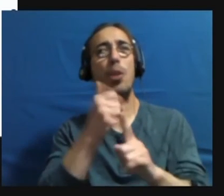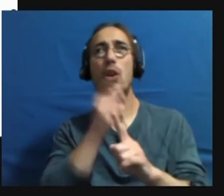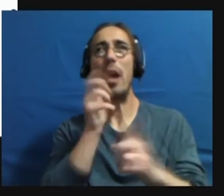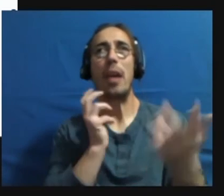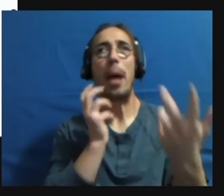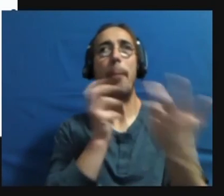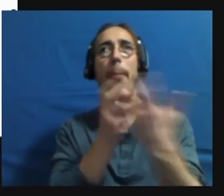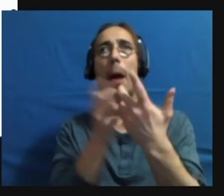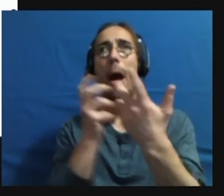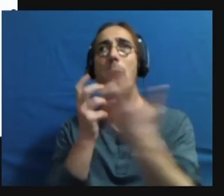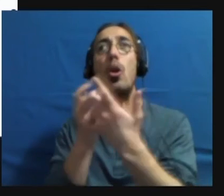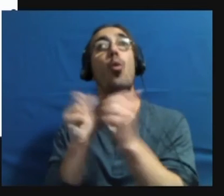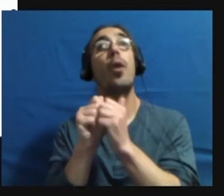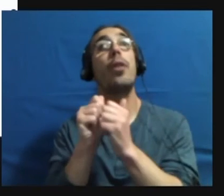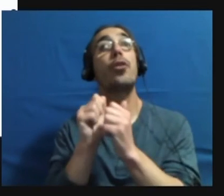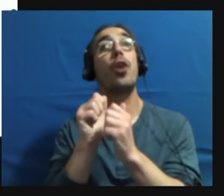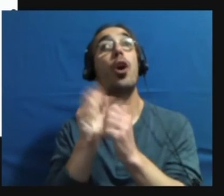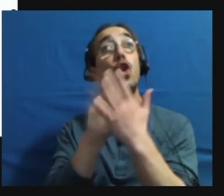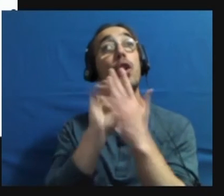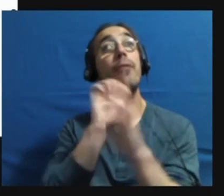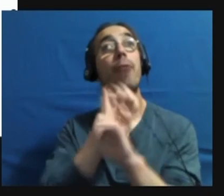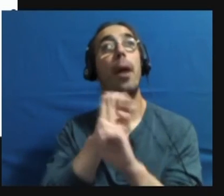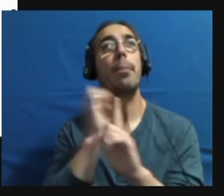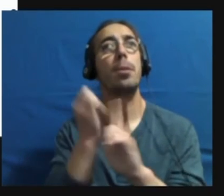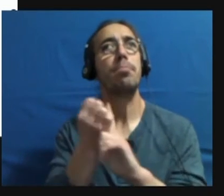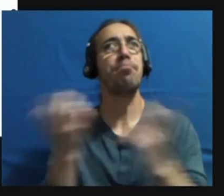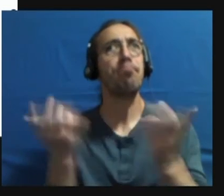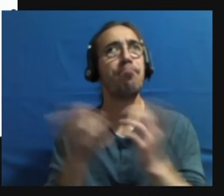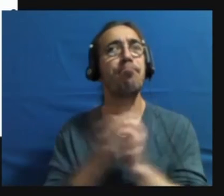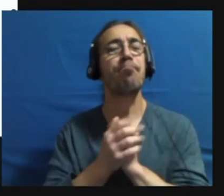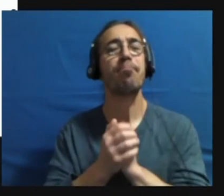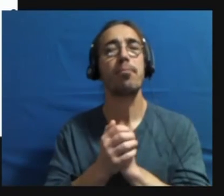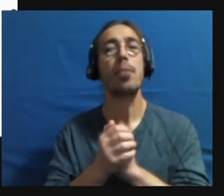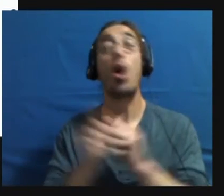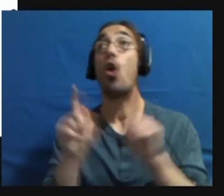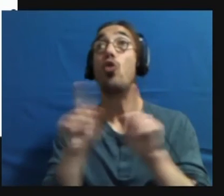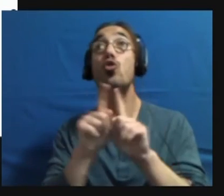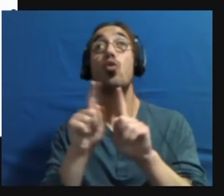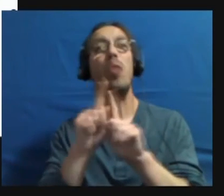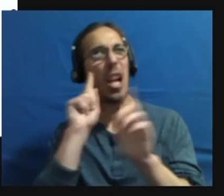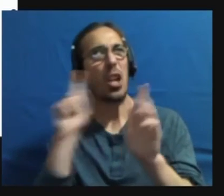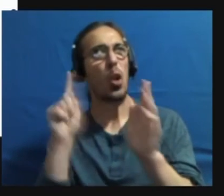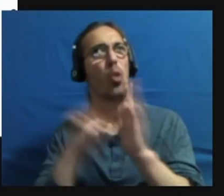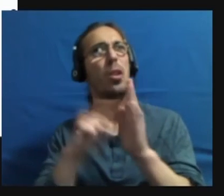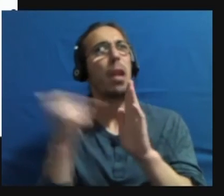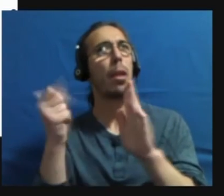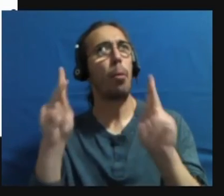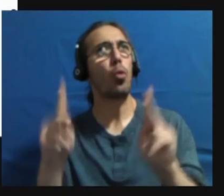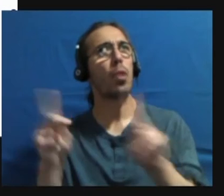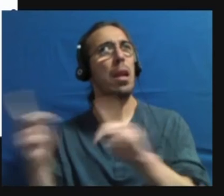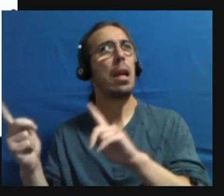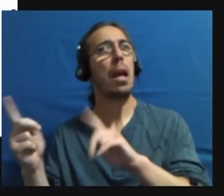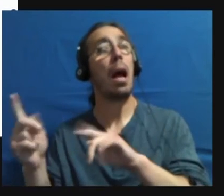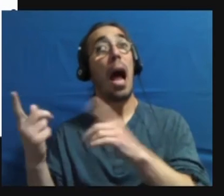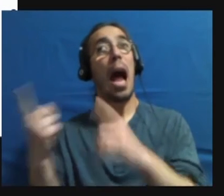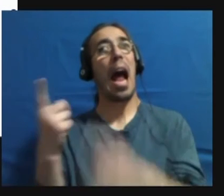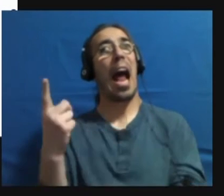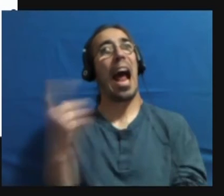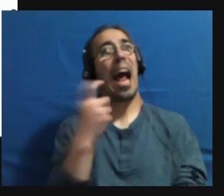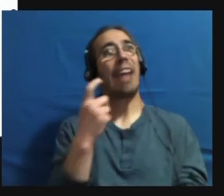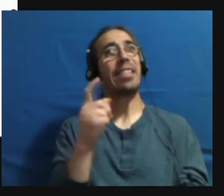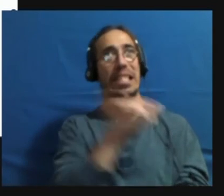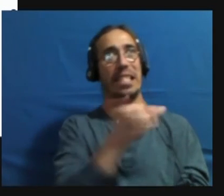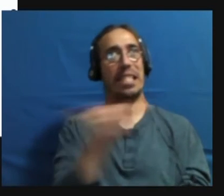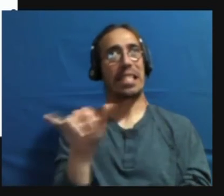learning environment? And then someone else asked a question that's similar. So I'm going to answer both of these at the